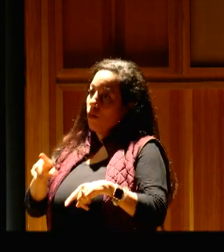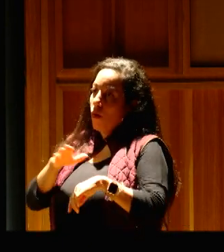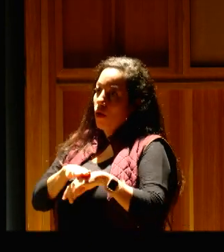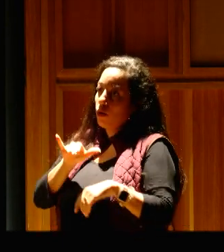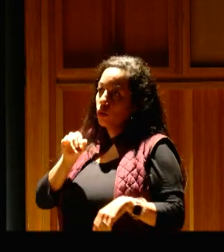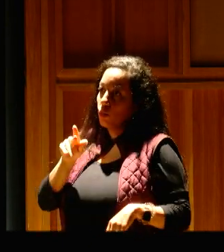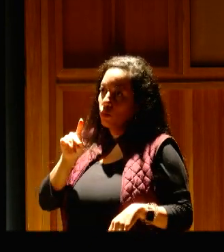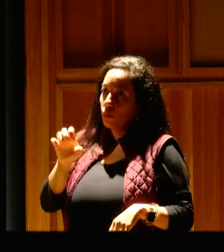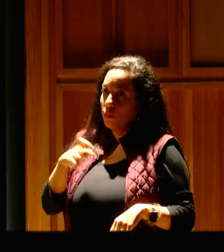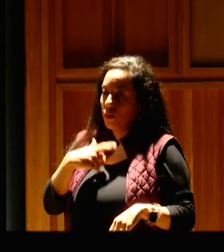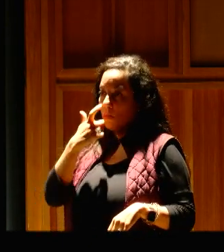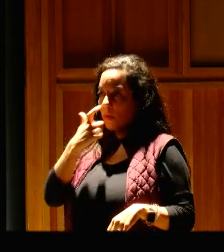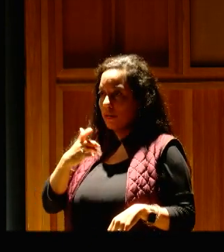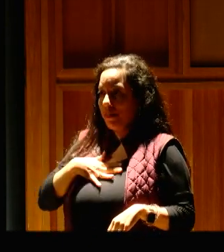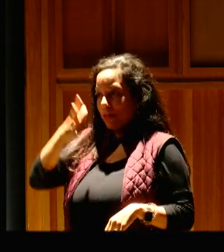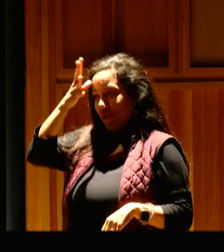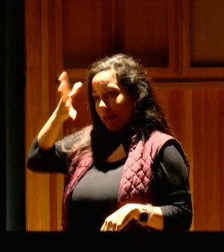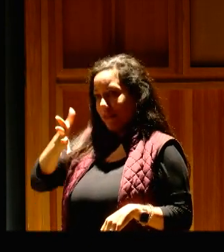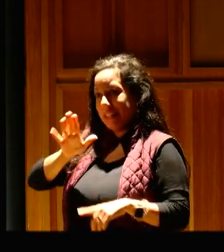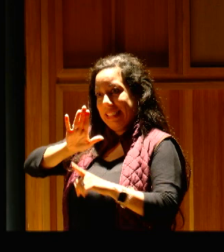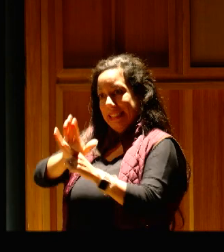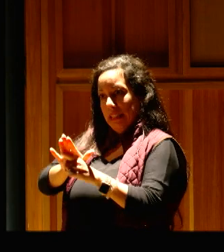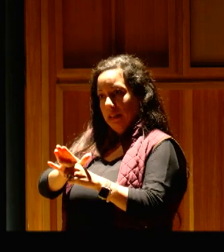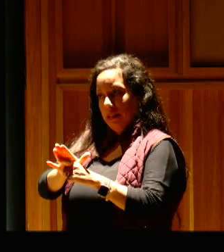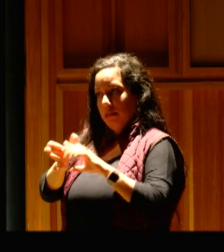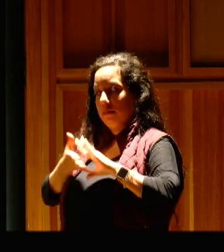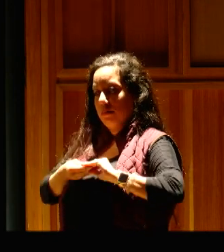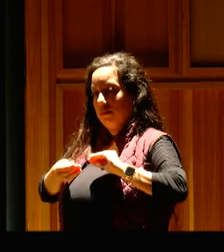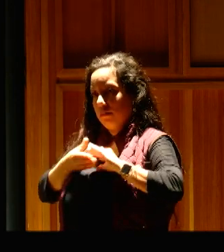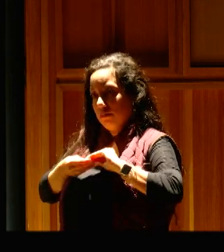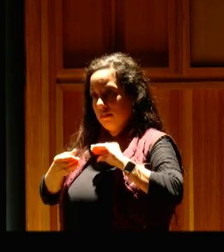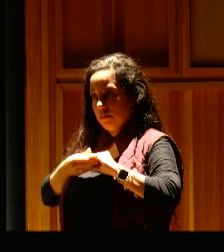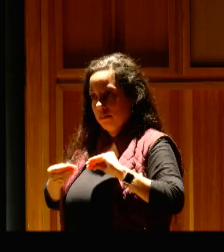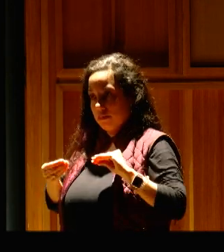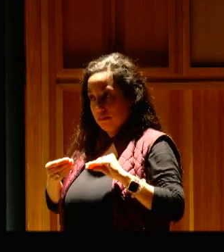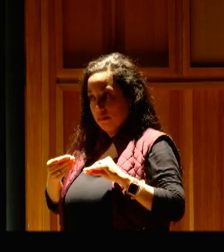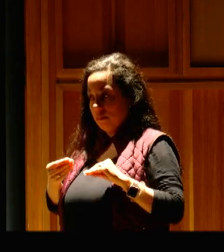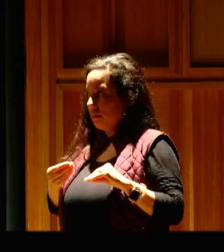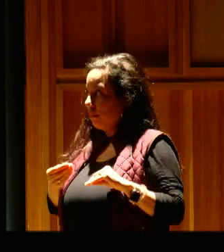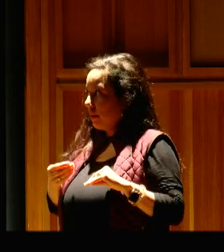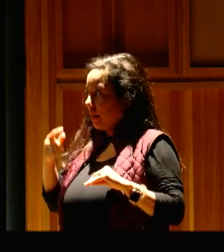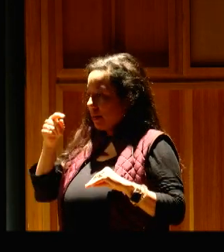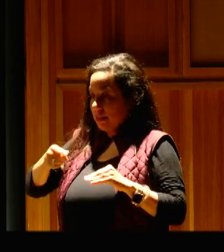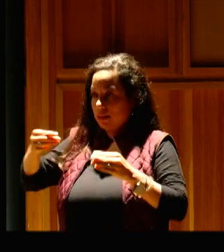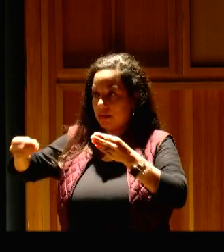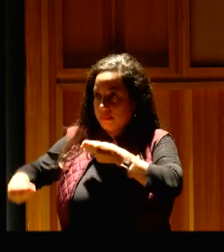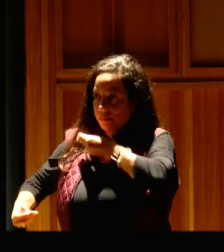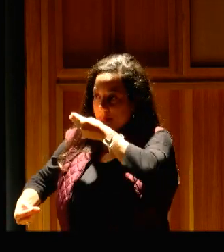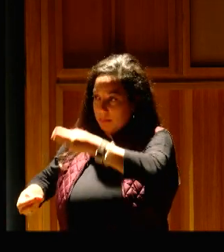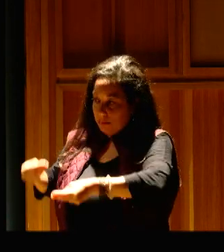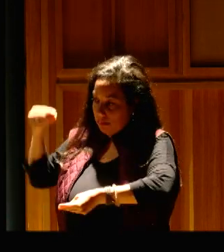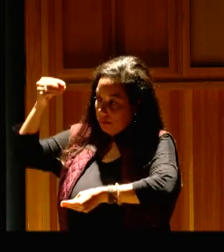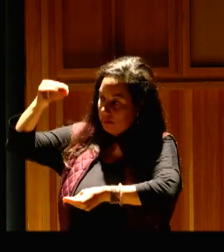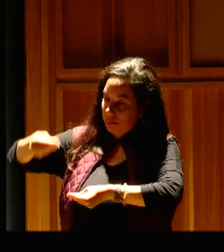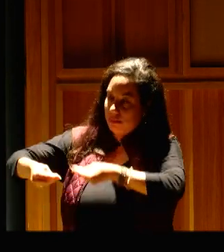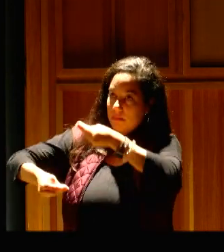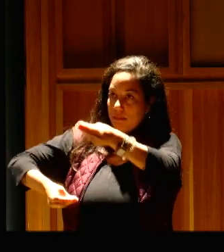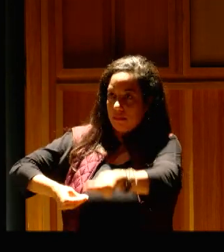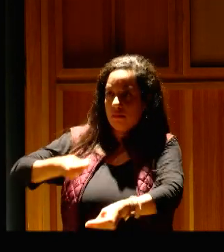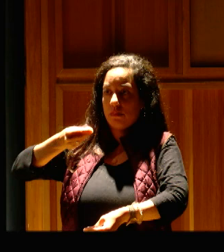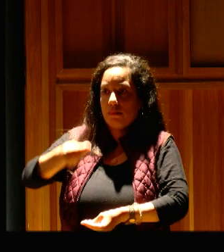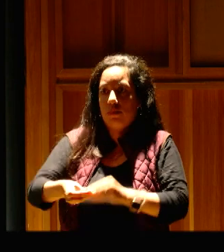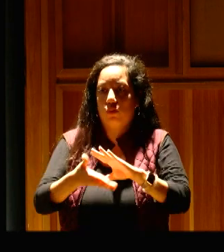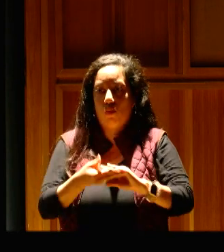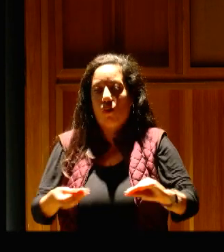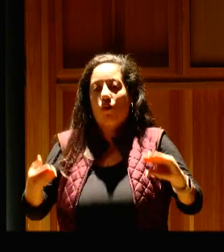and rewatch my grandfather's own testimony. This passing down of stories from one generation